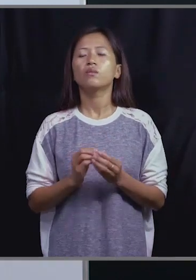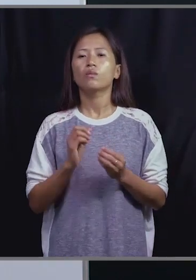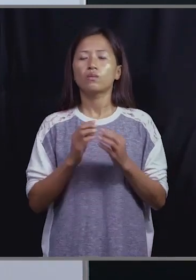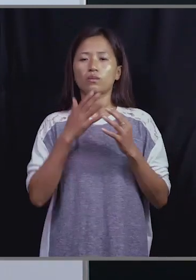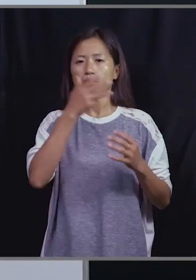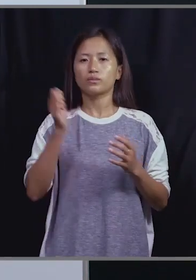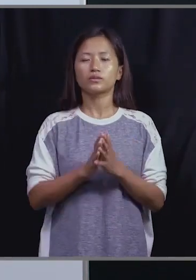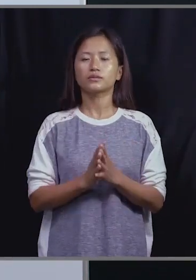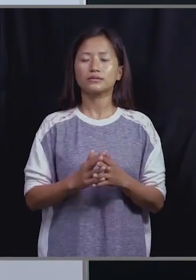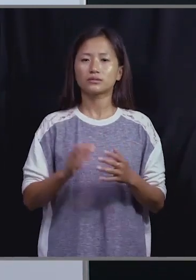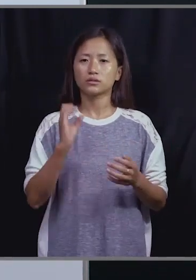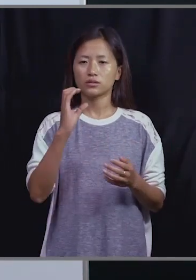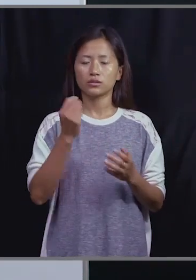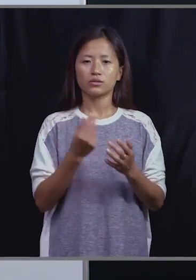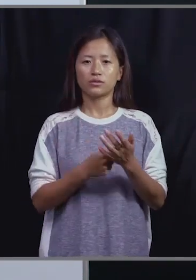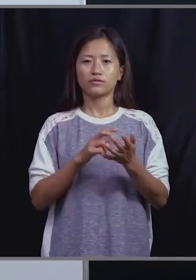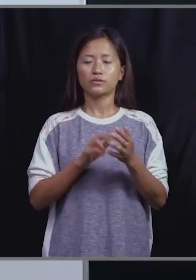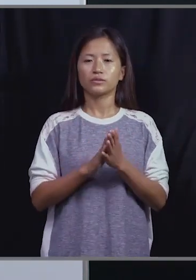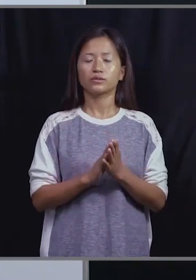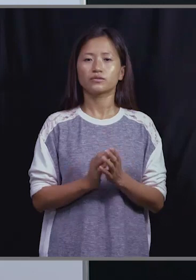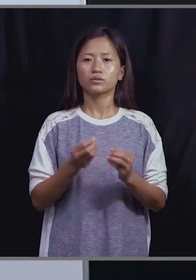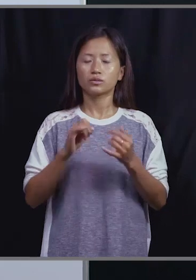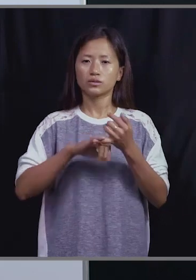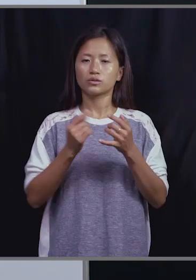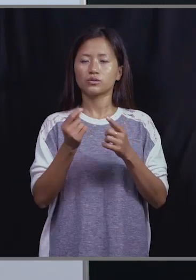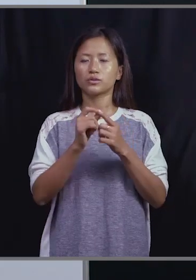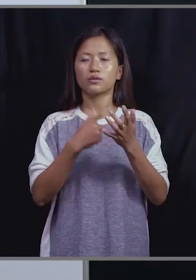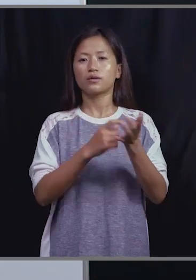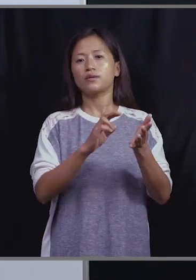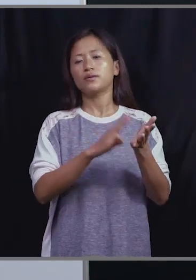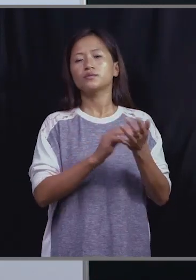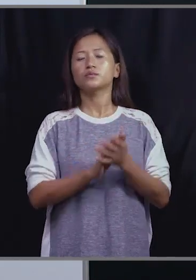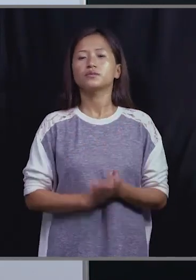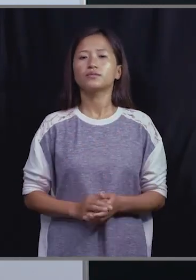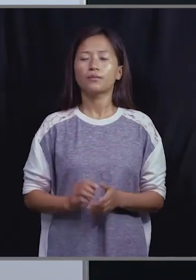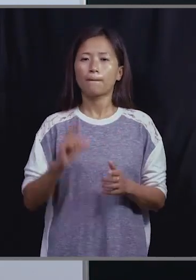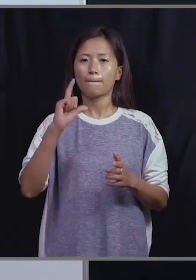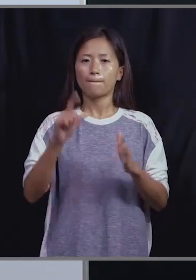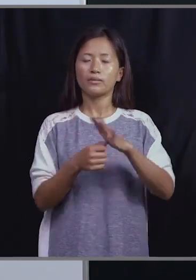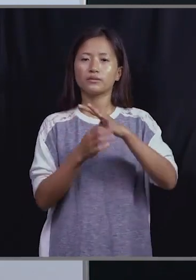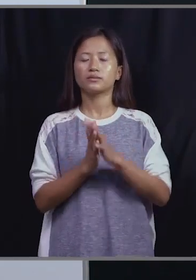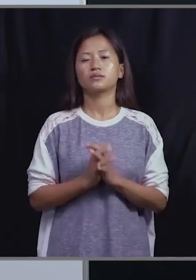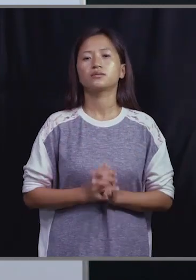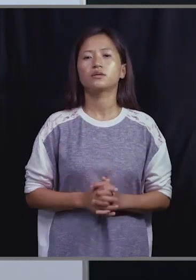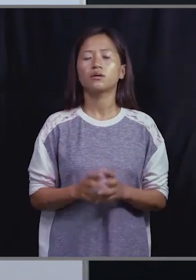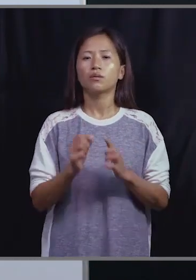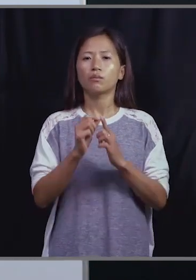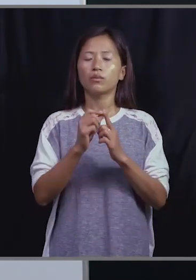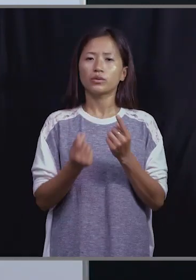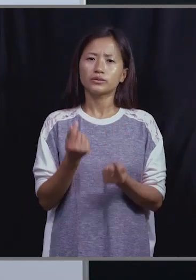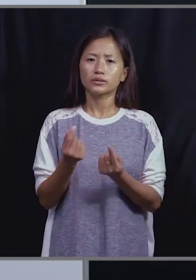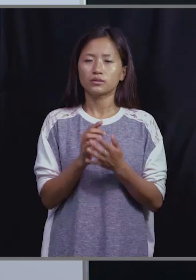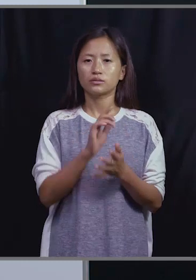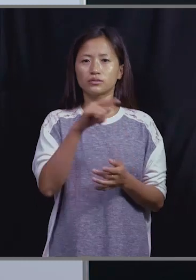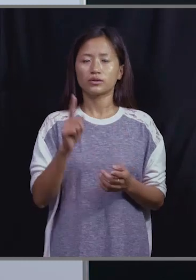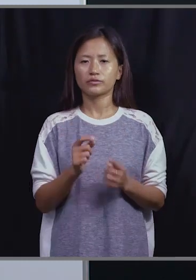when he assumed the supreme leader. So when he started to rule the Soviet Union, the political rights or the